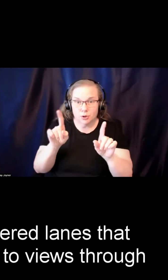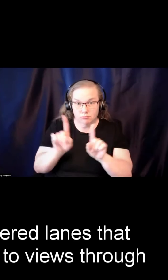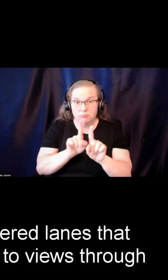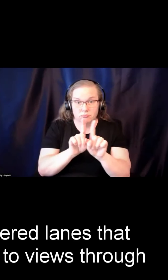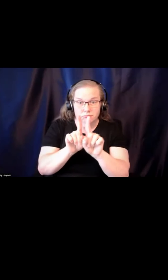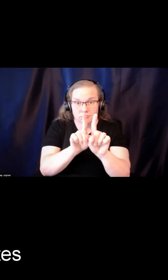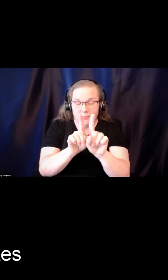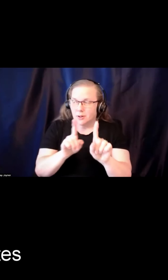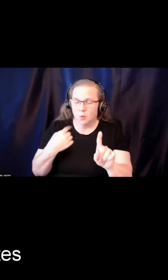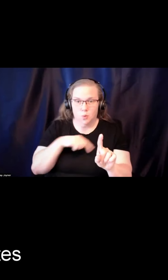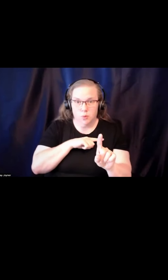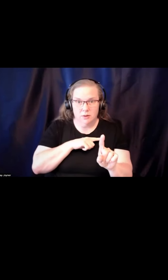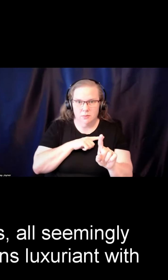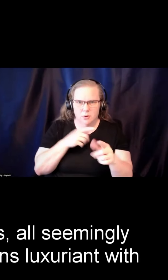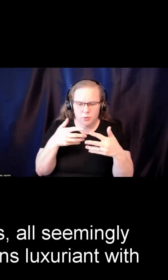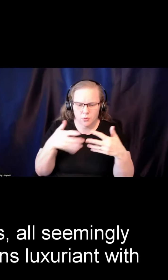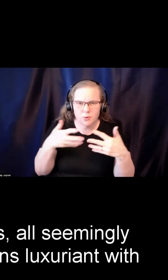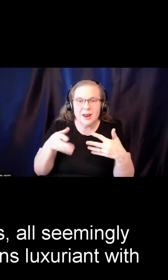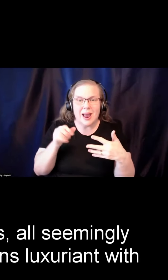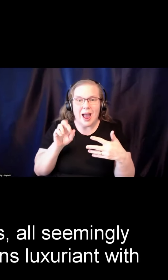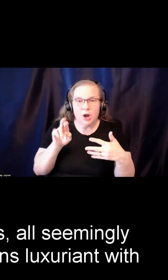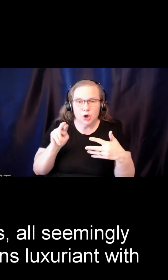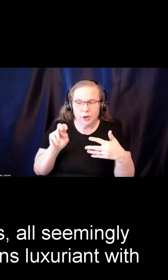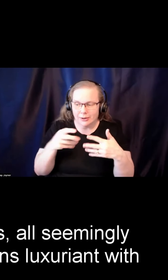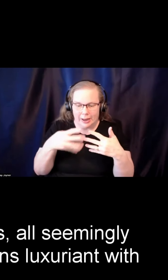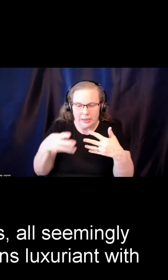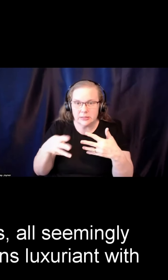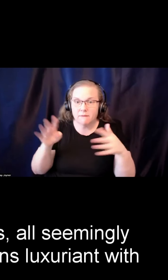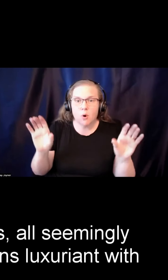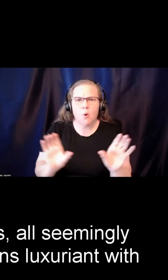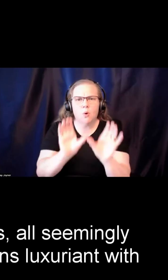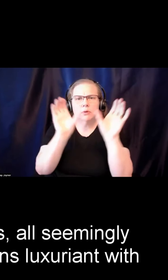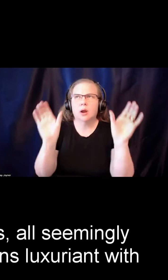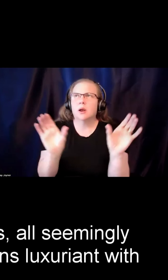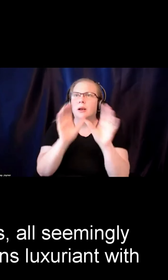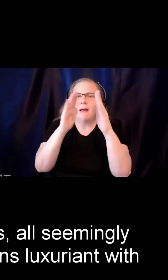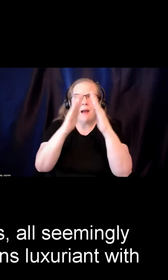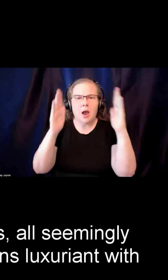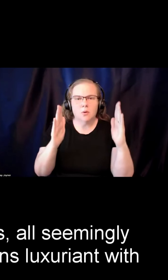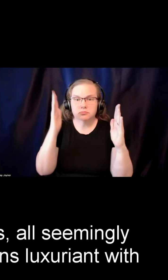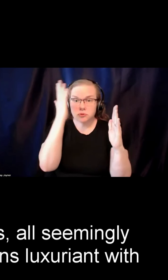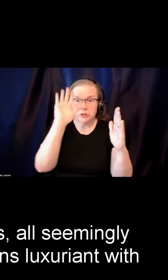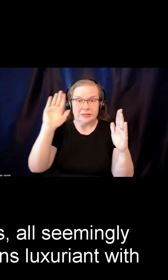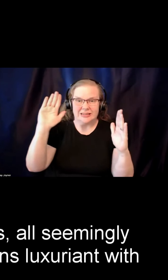to views through iron gates of old, ornate houses, all seemingly deserted, their gardens